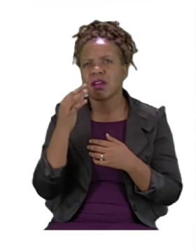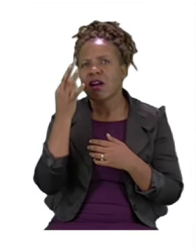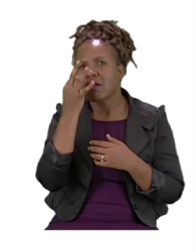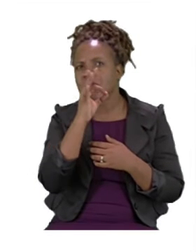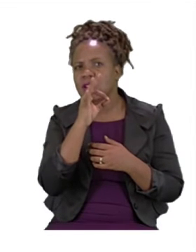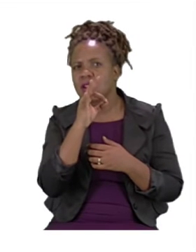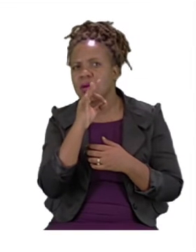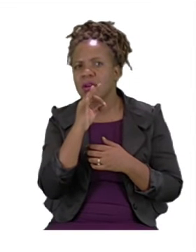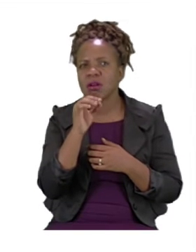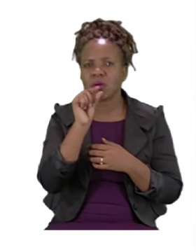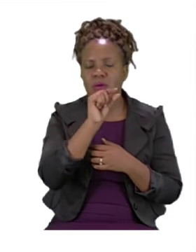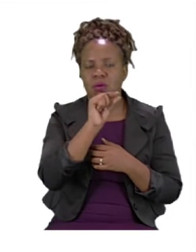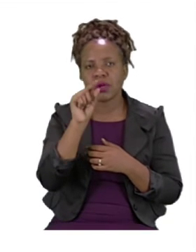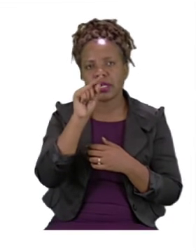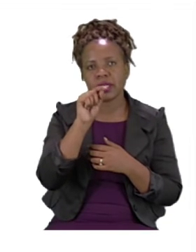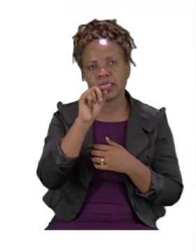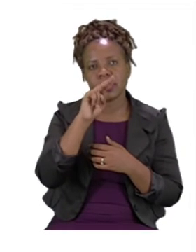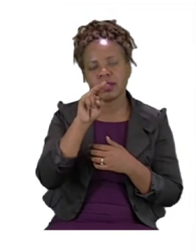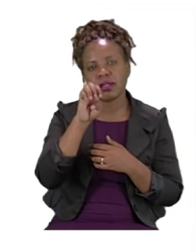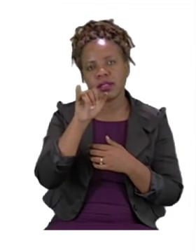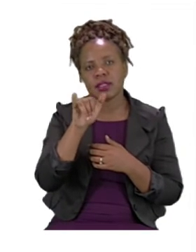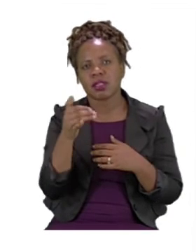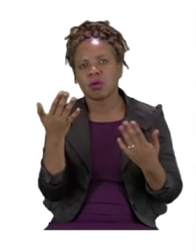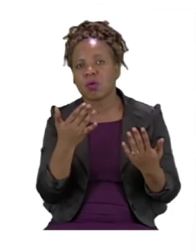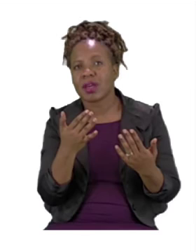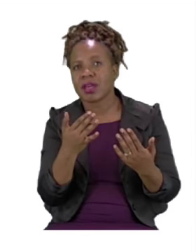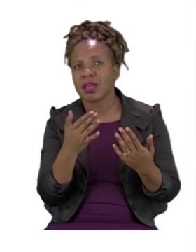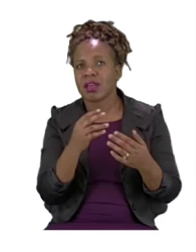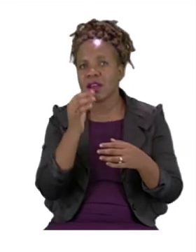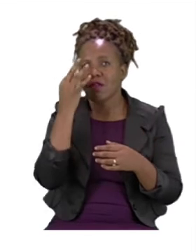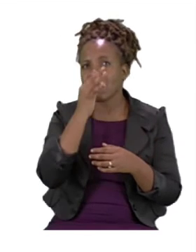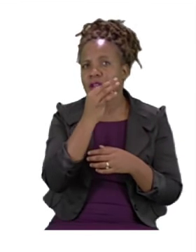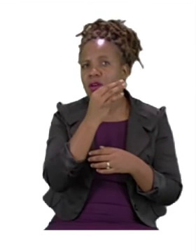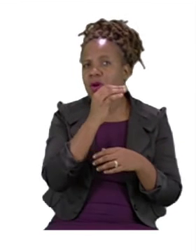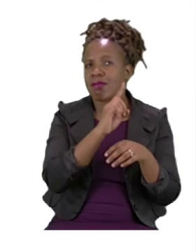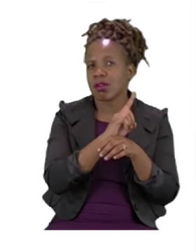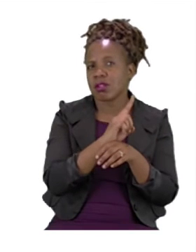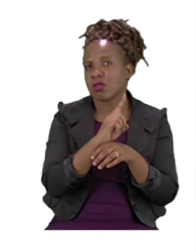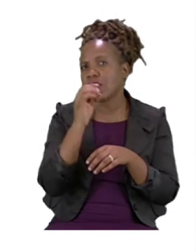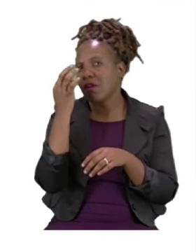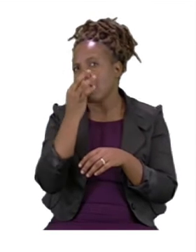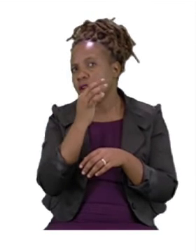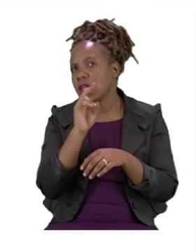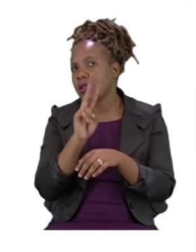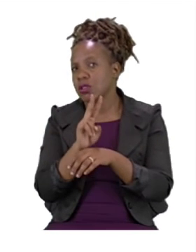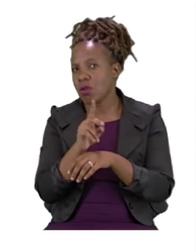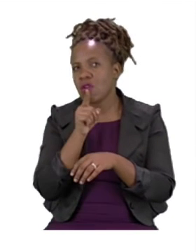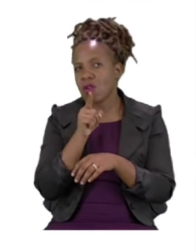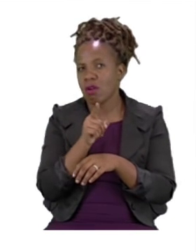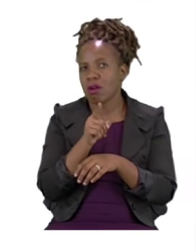word they is. So if you can check on our flowers, we have the